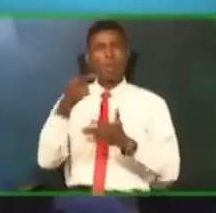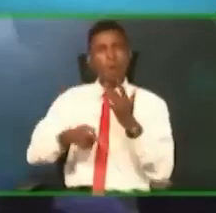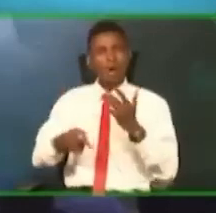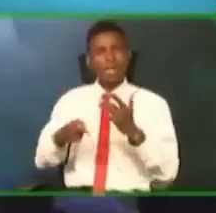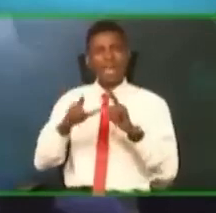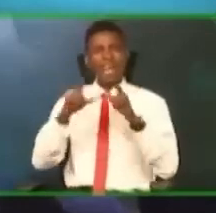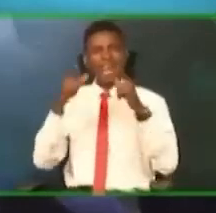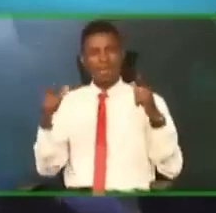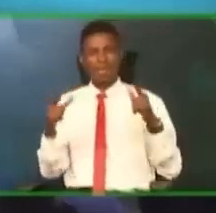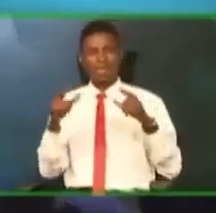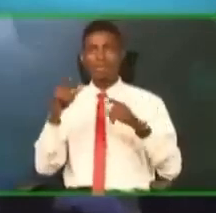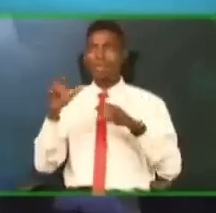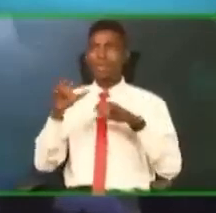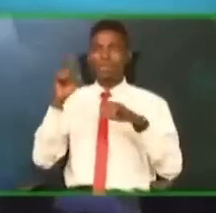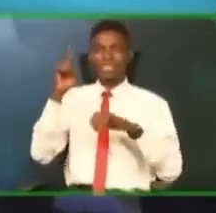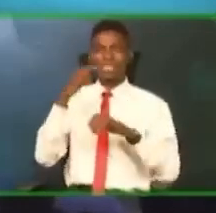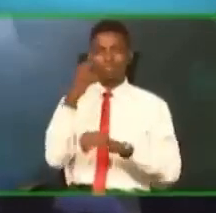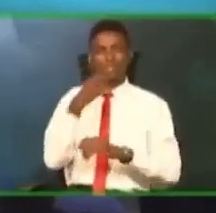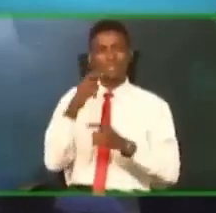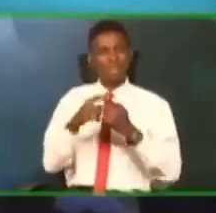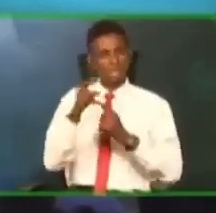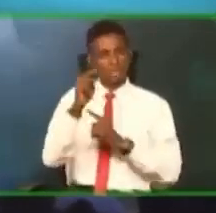Please pay attention now. Are we together?